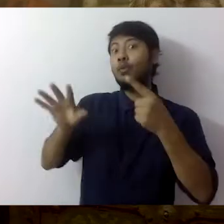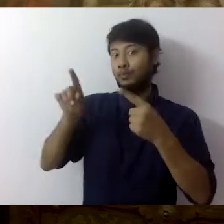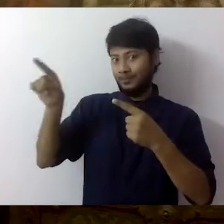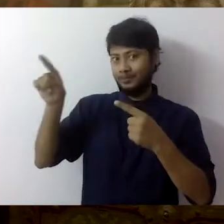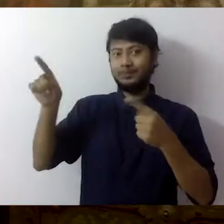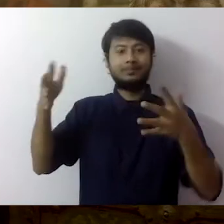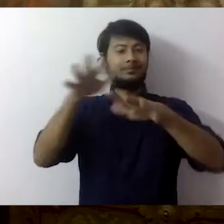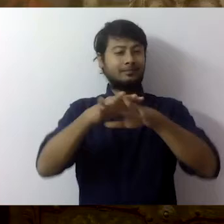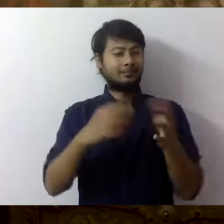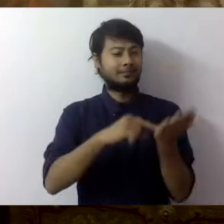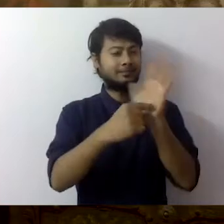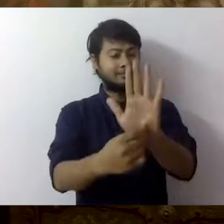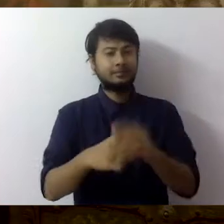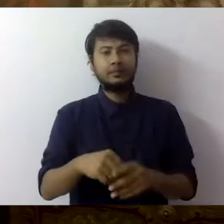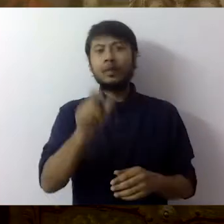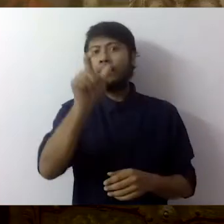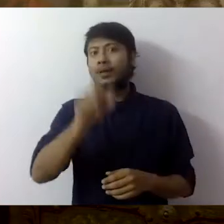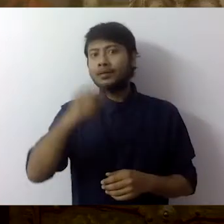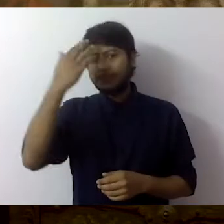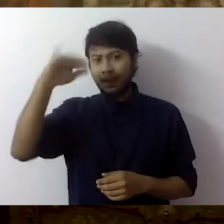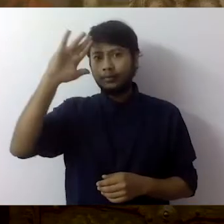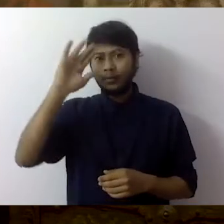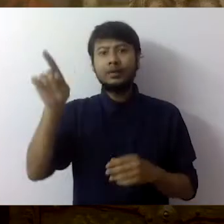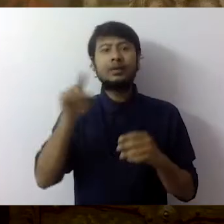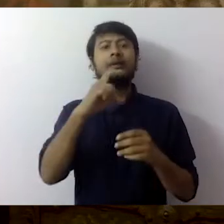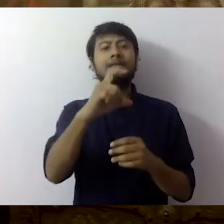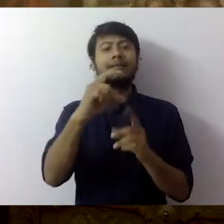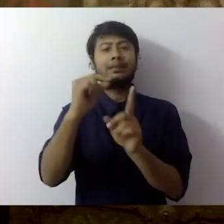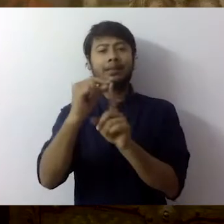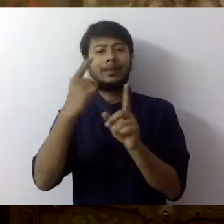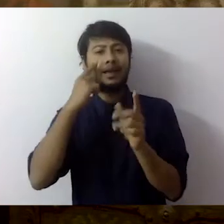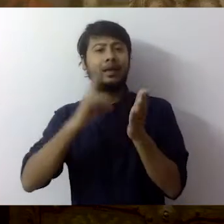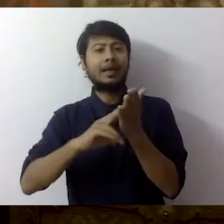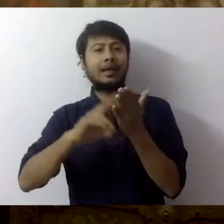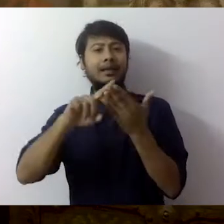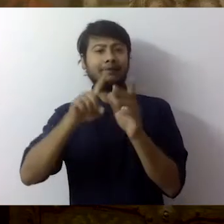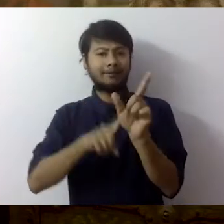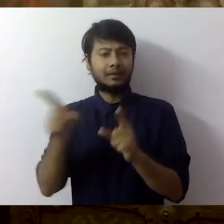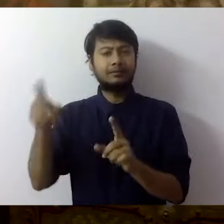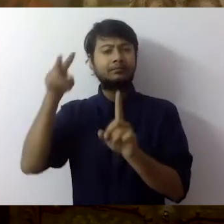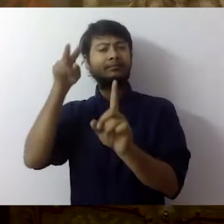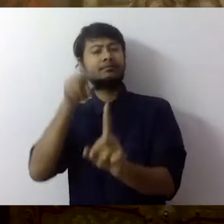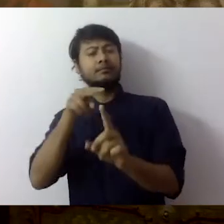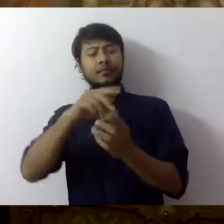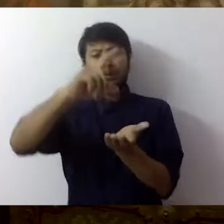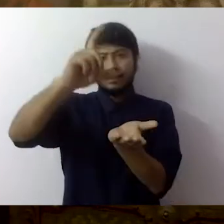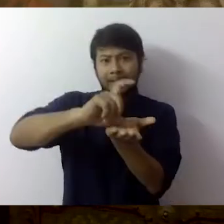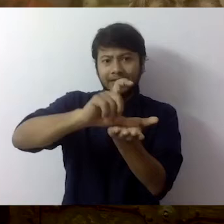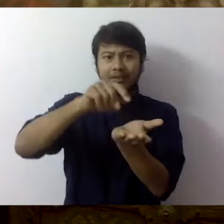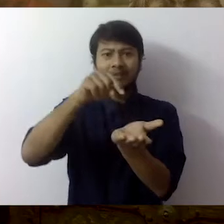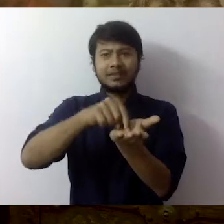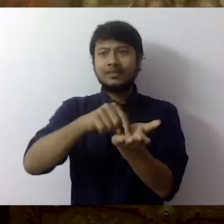asked, "Can we have a history of images that treats pictures as more than simply a reflection of something